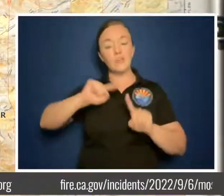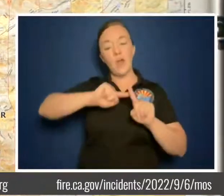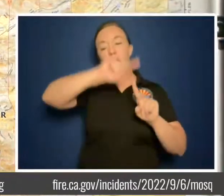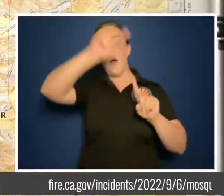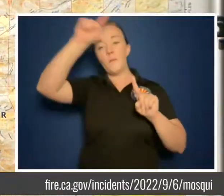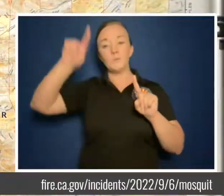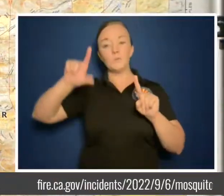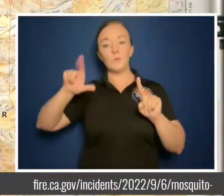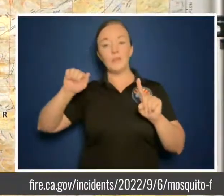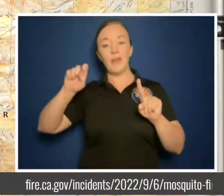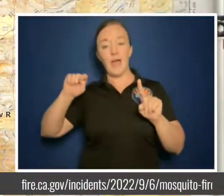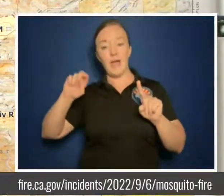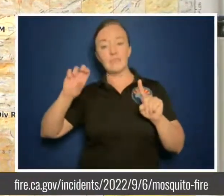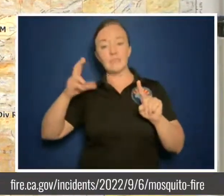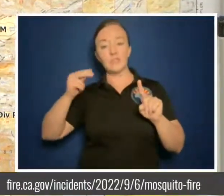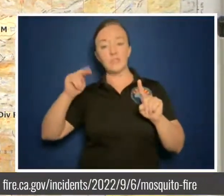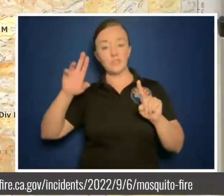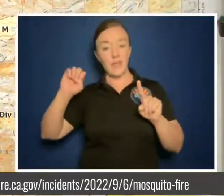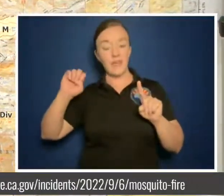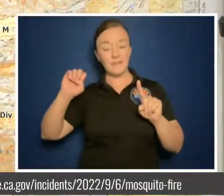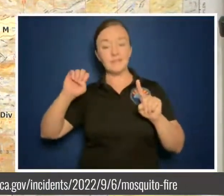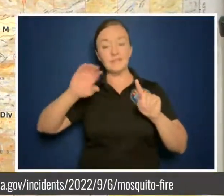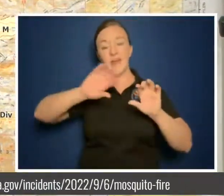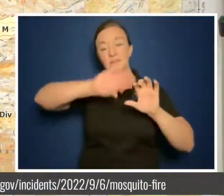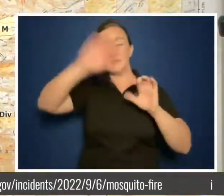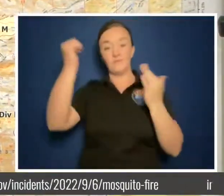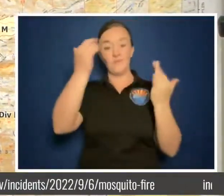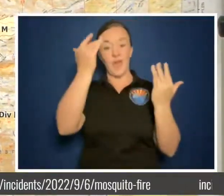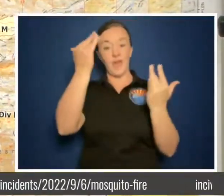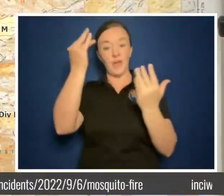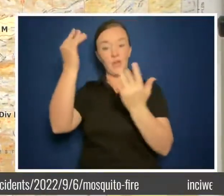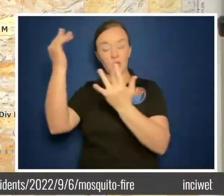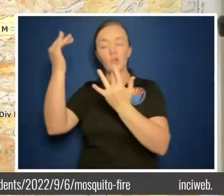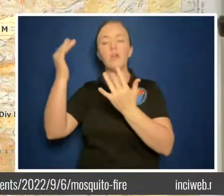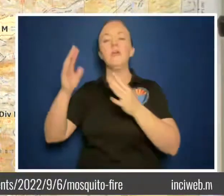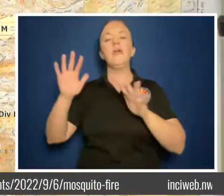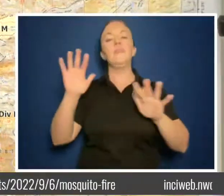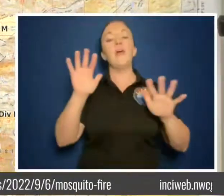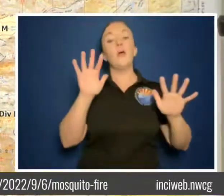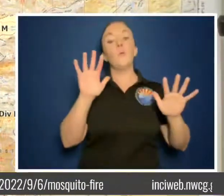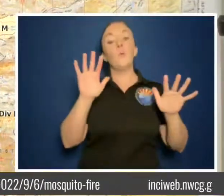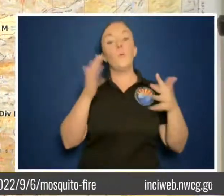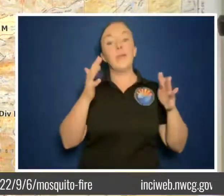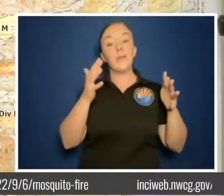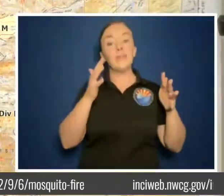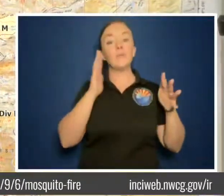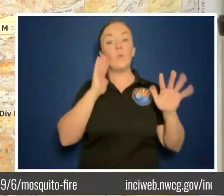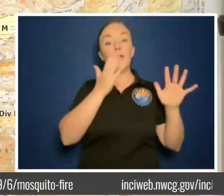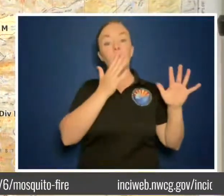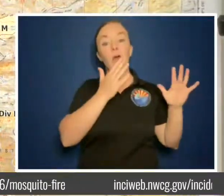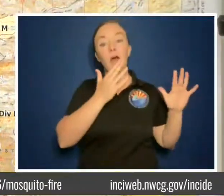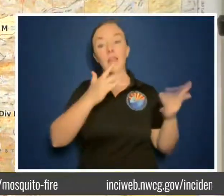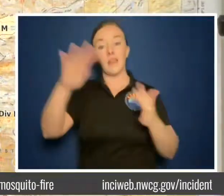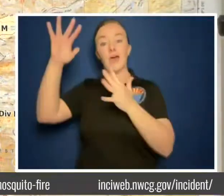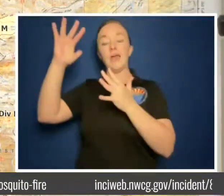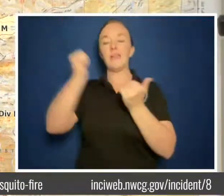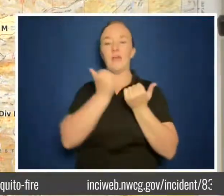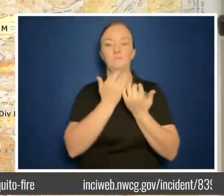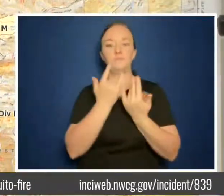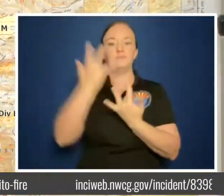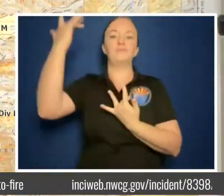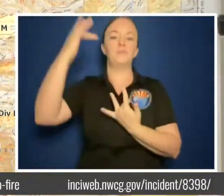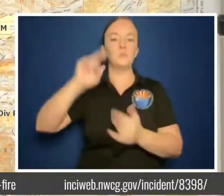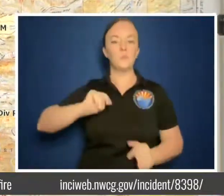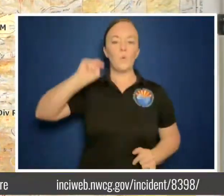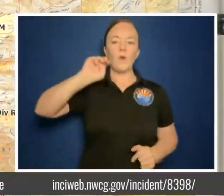bit of alignment with that wind to continue that spread up to the northeast. As we continue